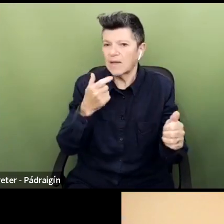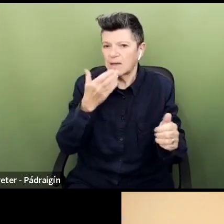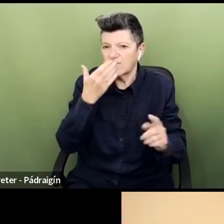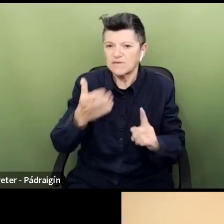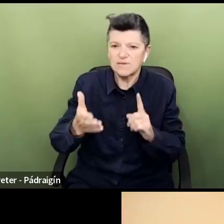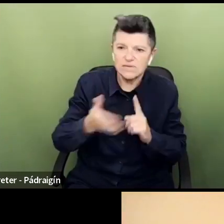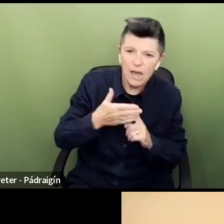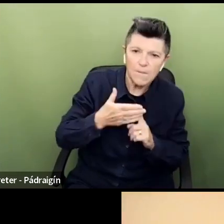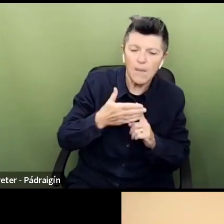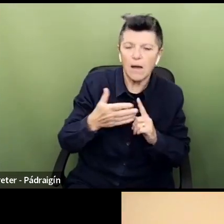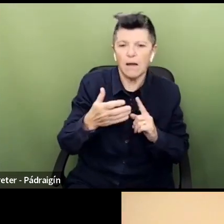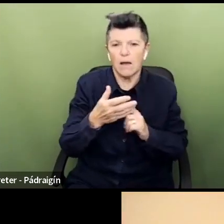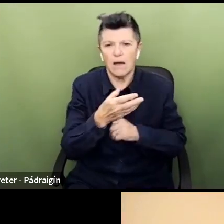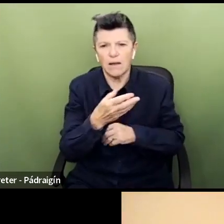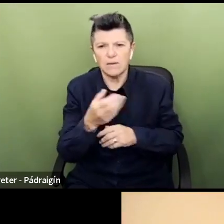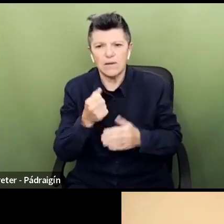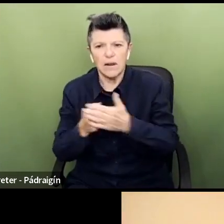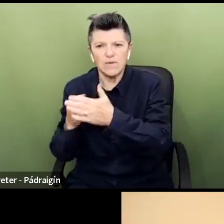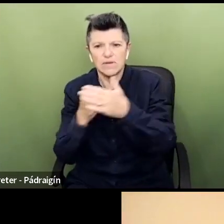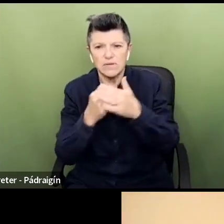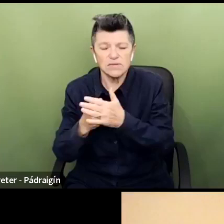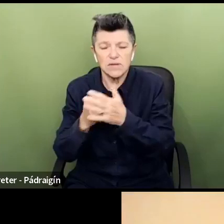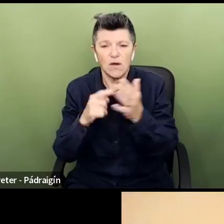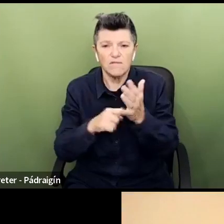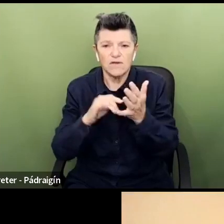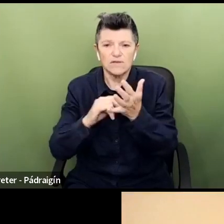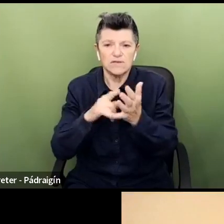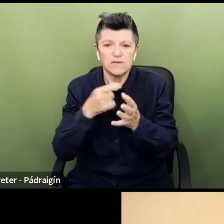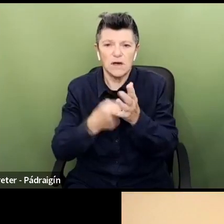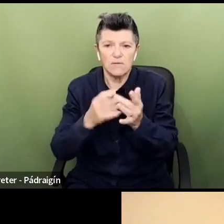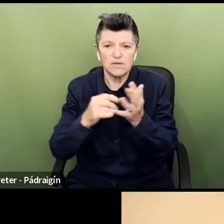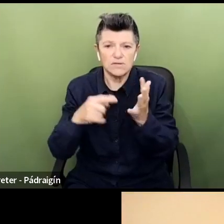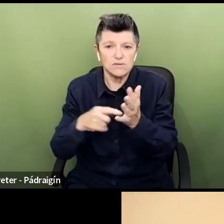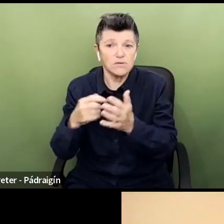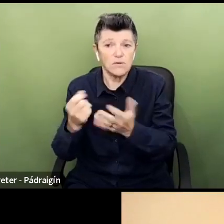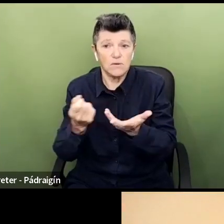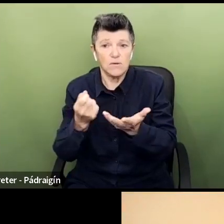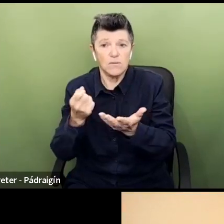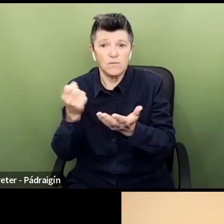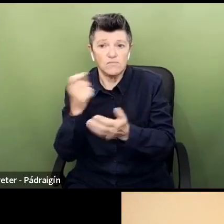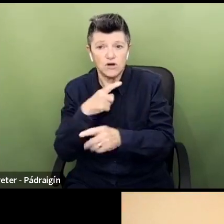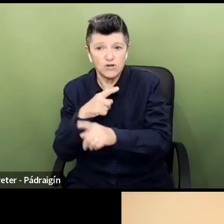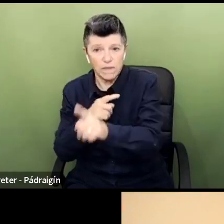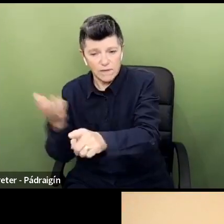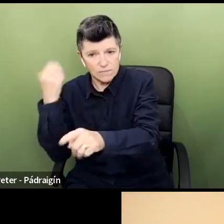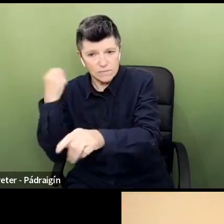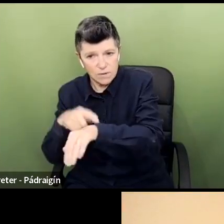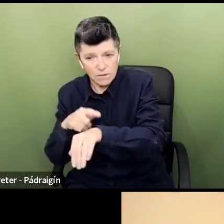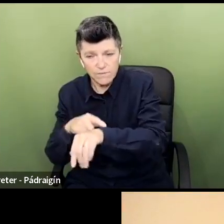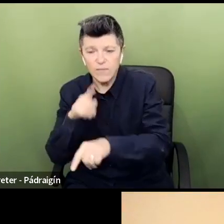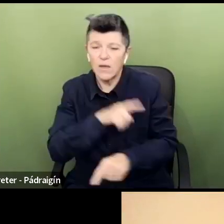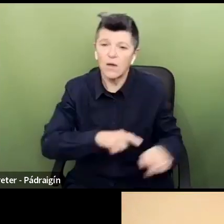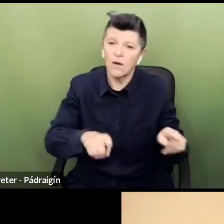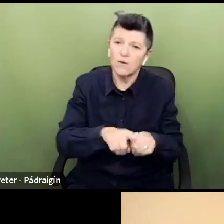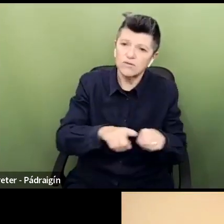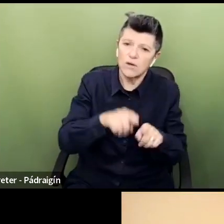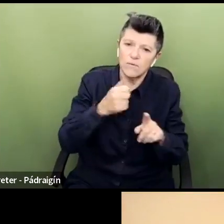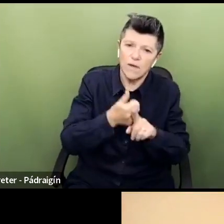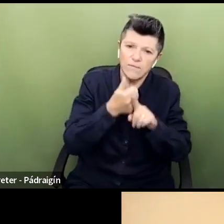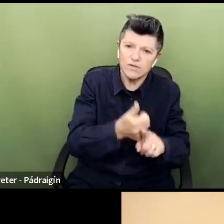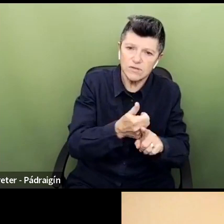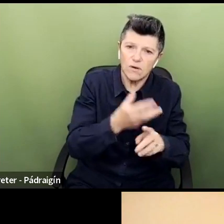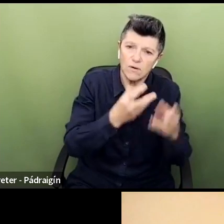that the Tsarist Russia placed on them. And of course, add to that habitual emphasis on learning just like the